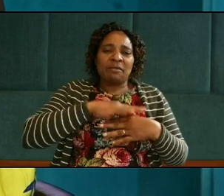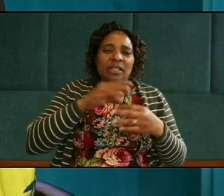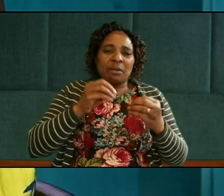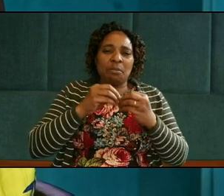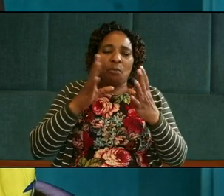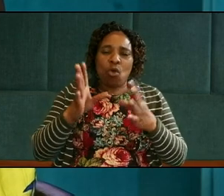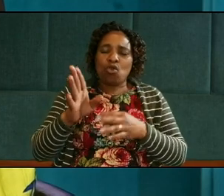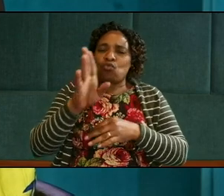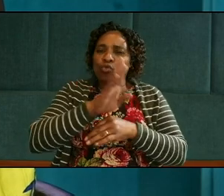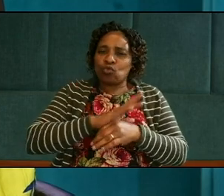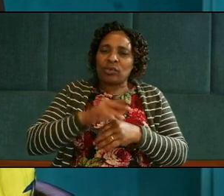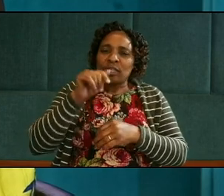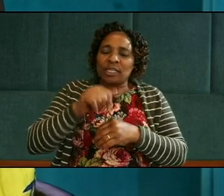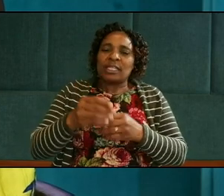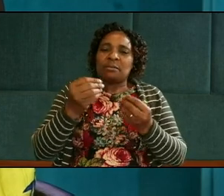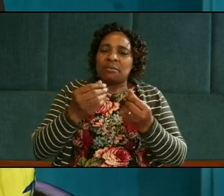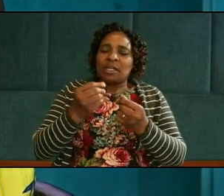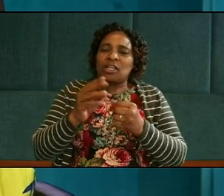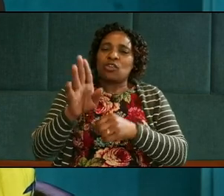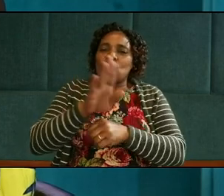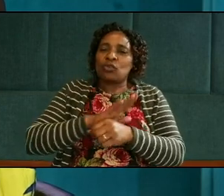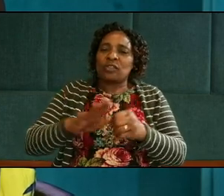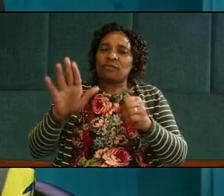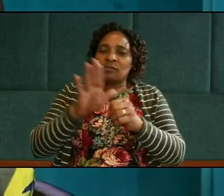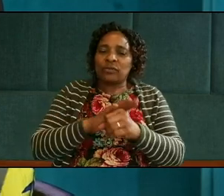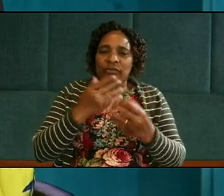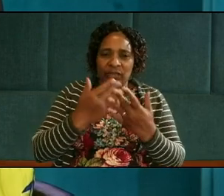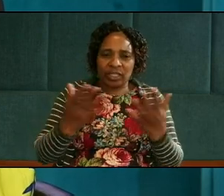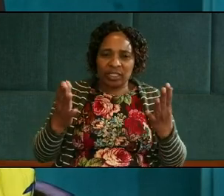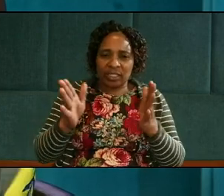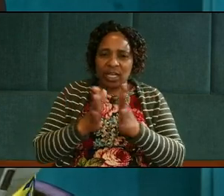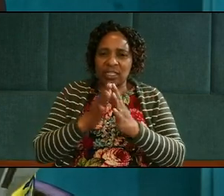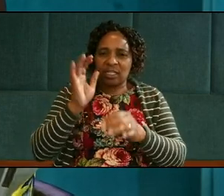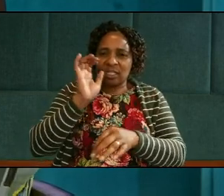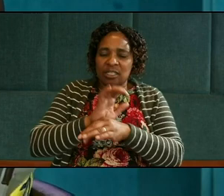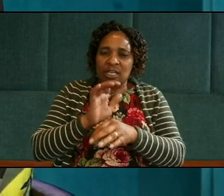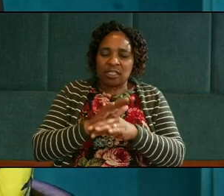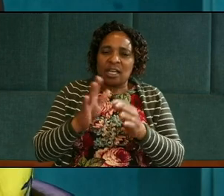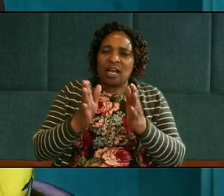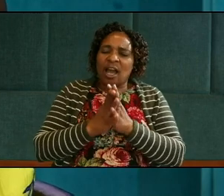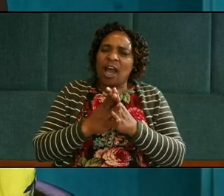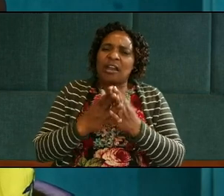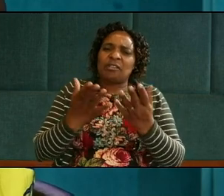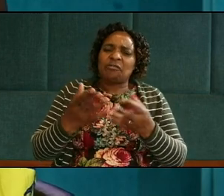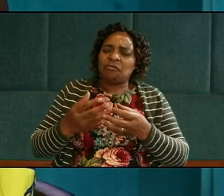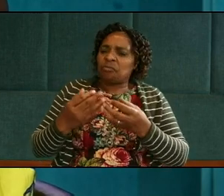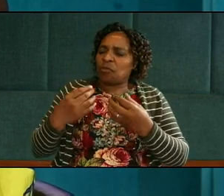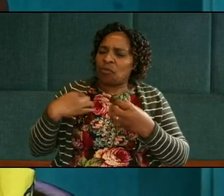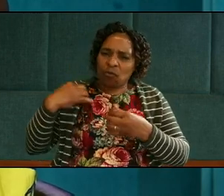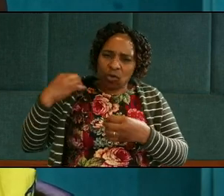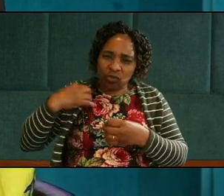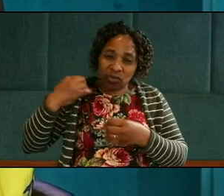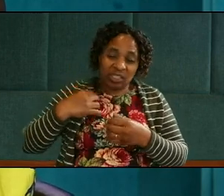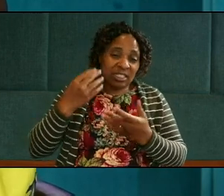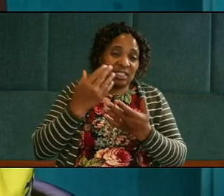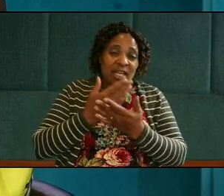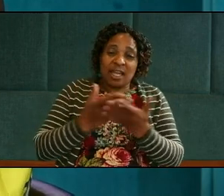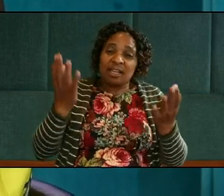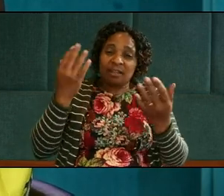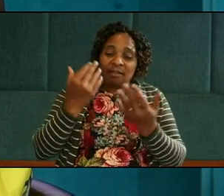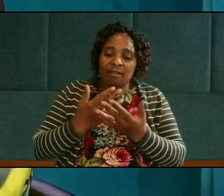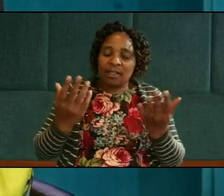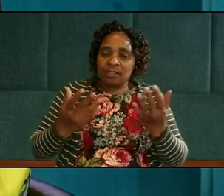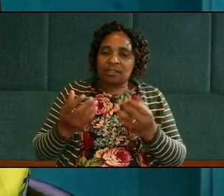spending that money in useful things like the church and charity and the things that we've been called to do more than we